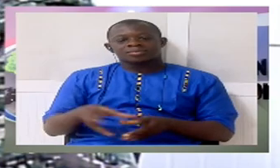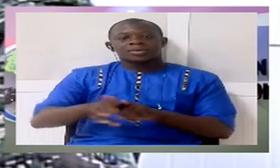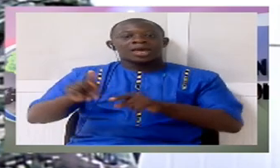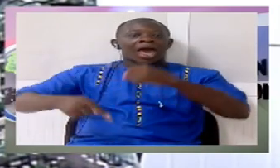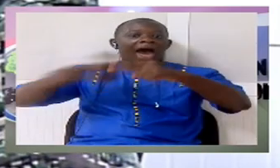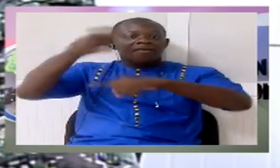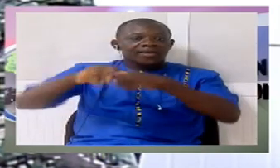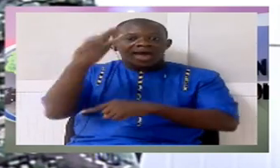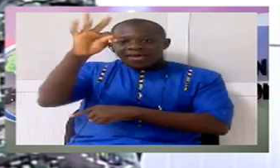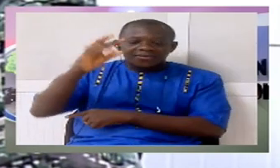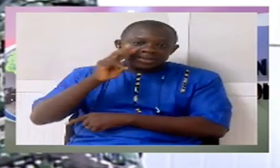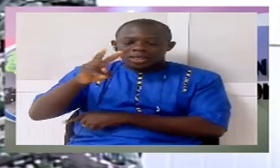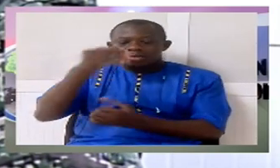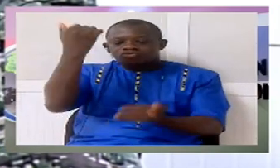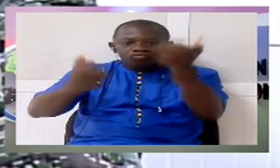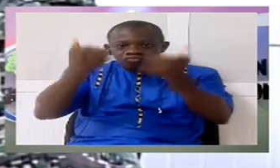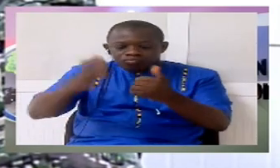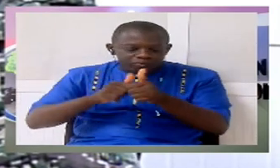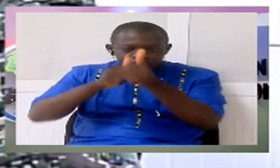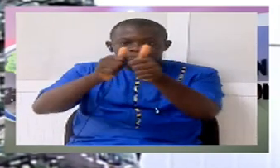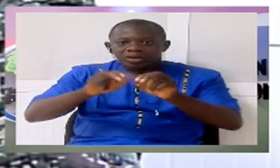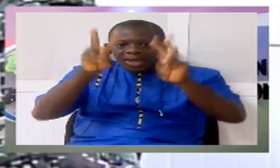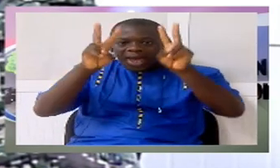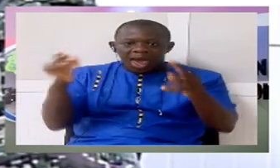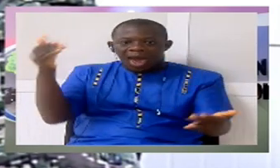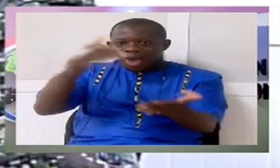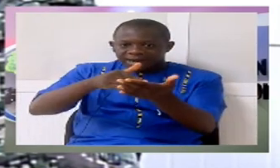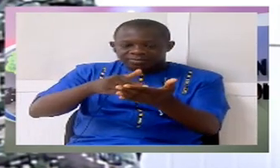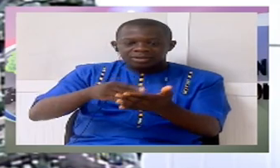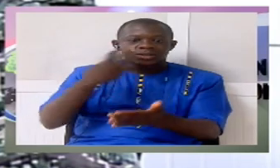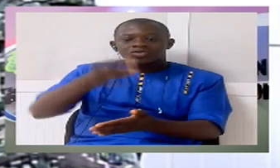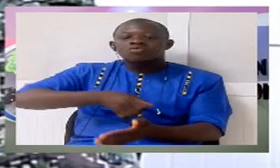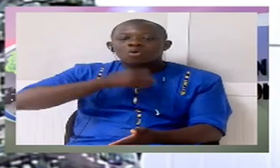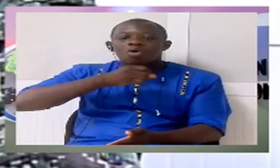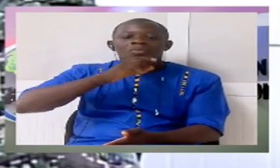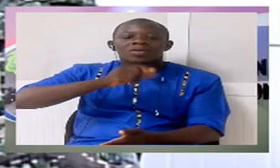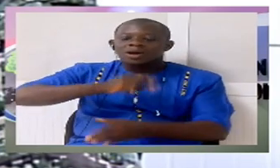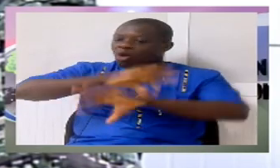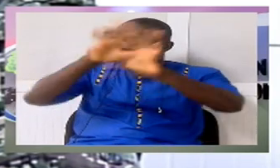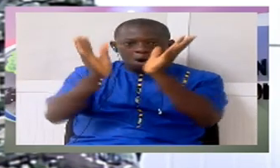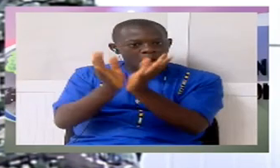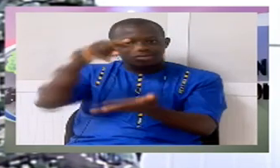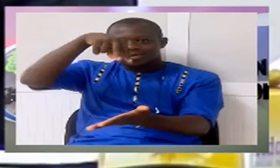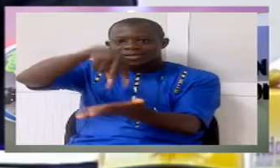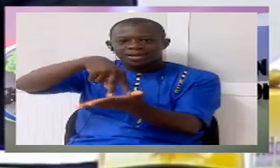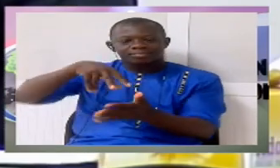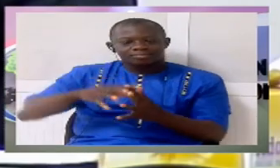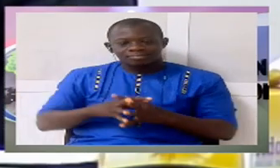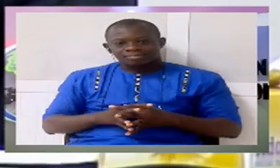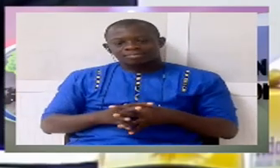pay bi ñe jog sa taxaw. Got to an instant whereby even the old men, when they know that the convoy is coming, they will all stand up.